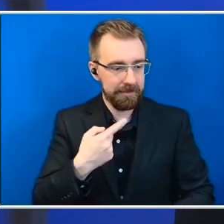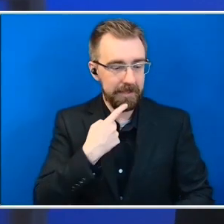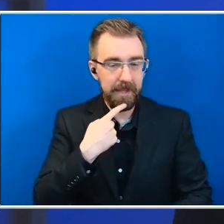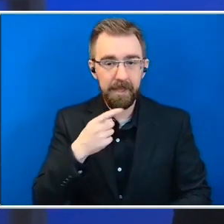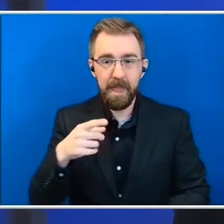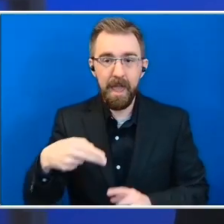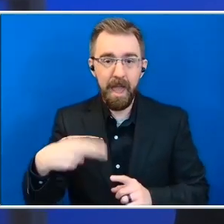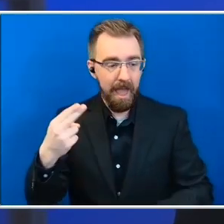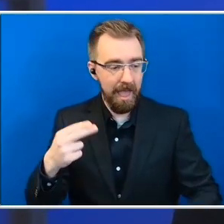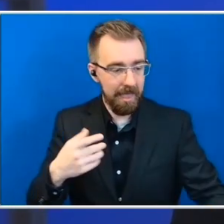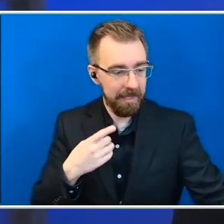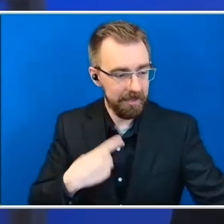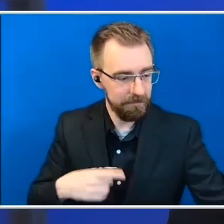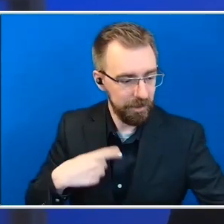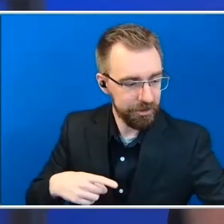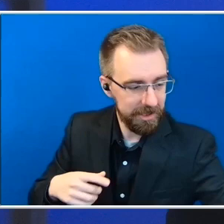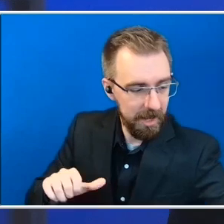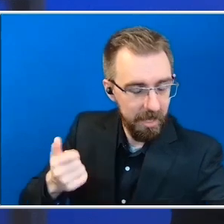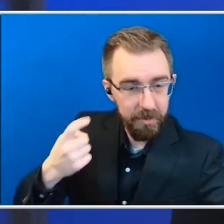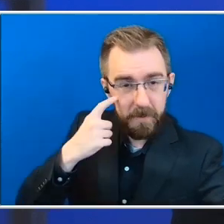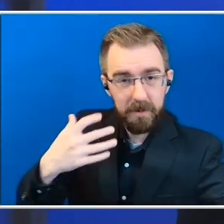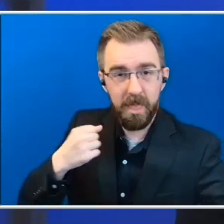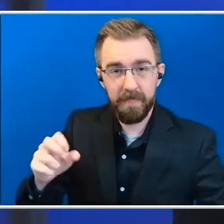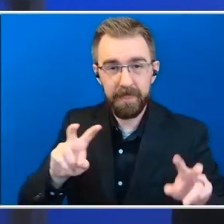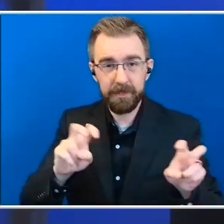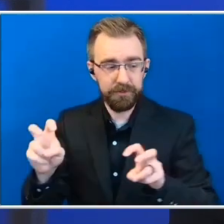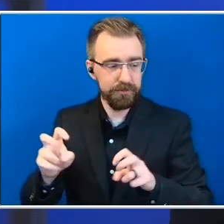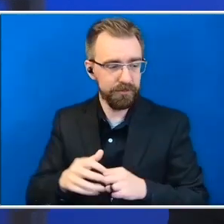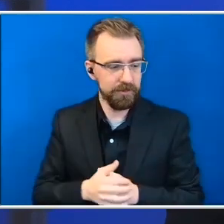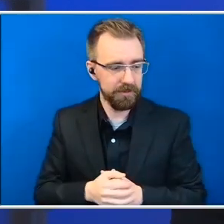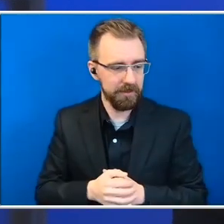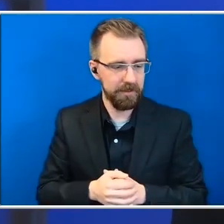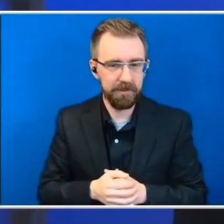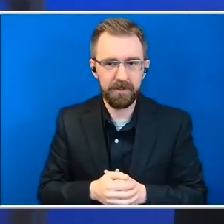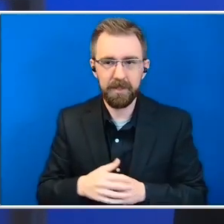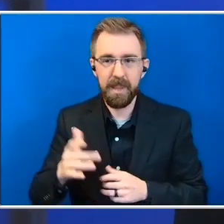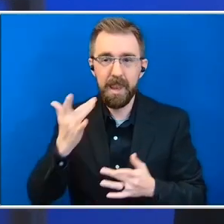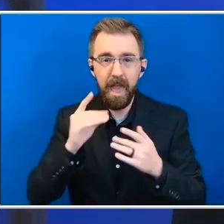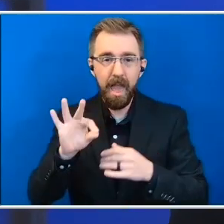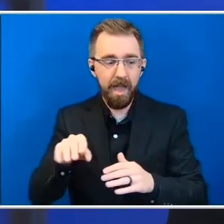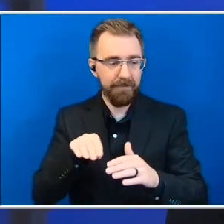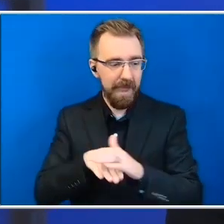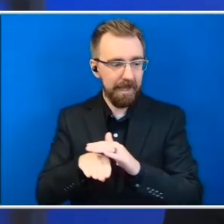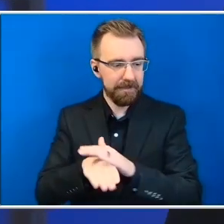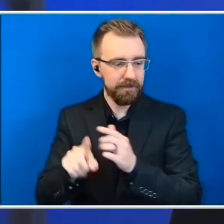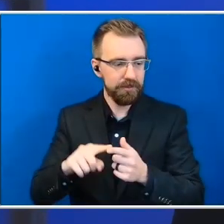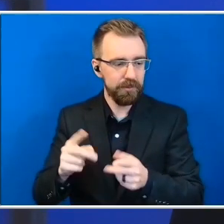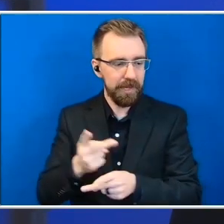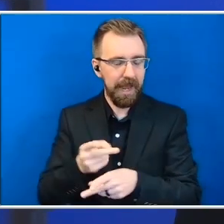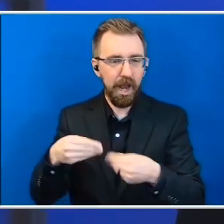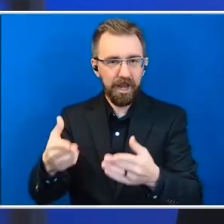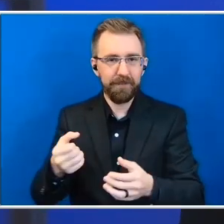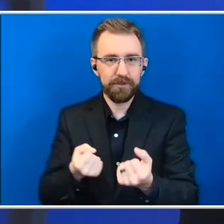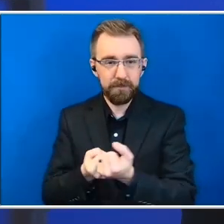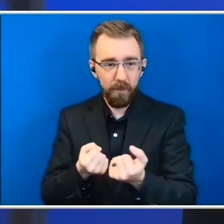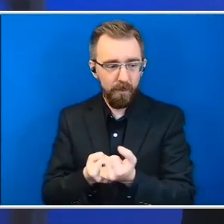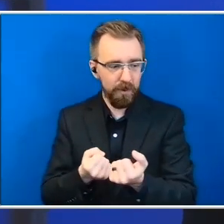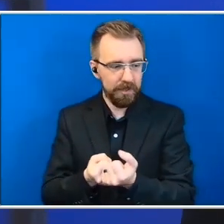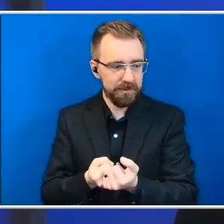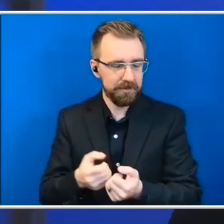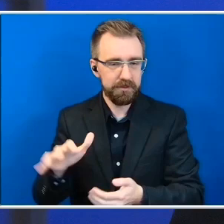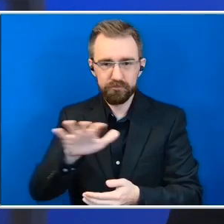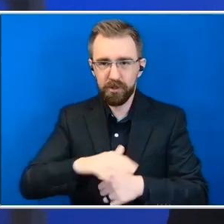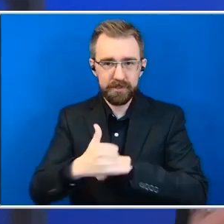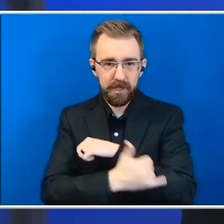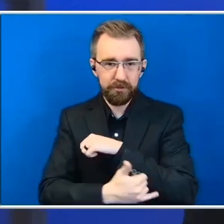and other mental health issues. There's lack of access to caregiver support across the country, unfortunately, for